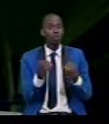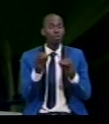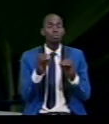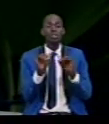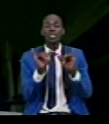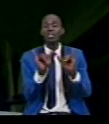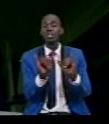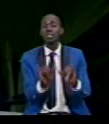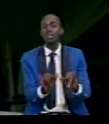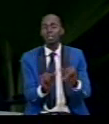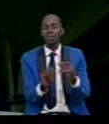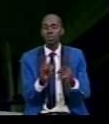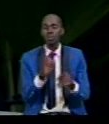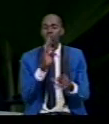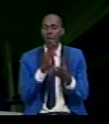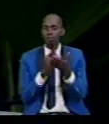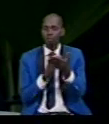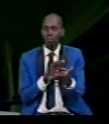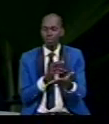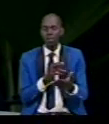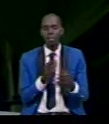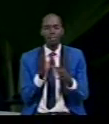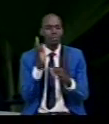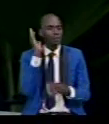there. Start coming out.